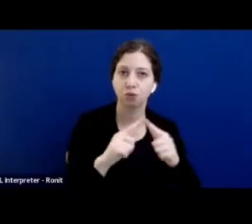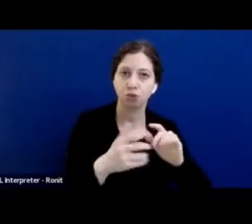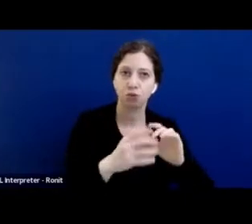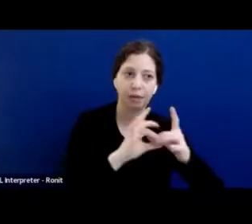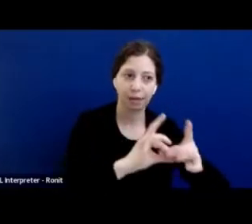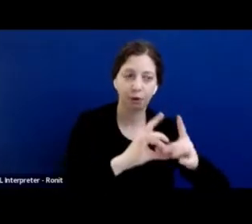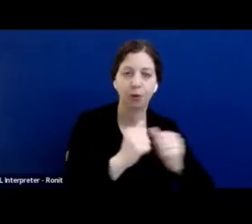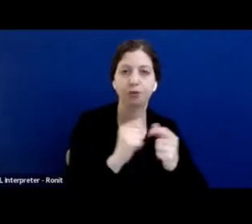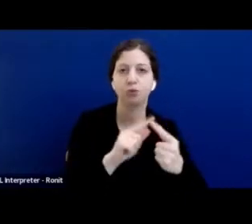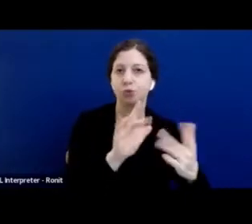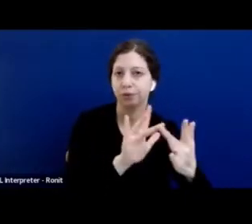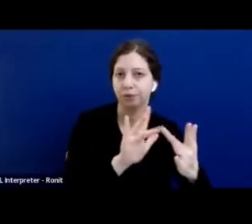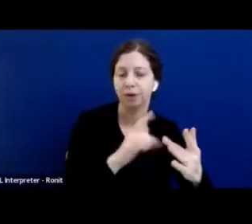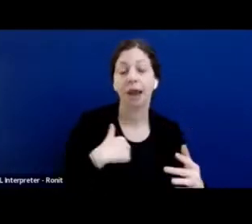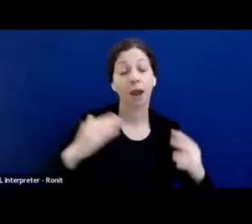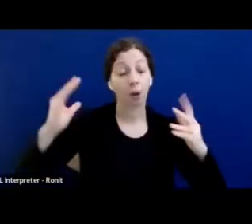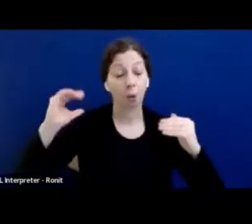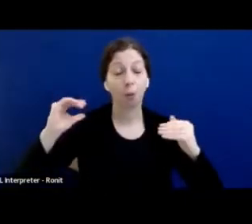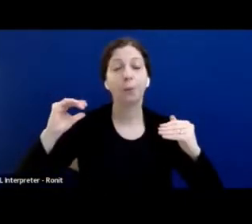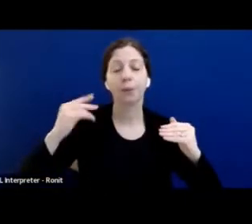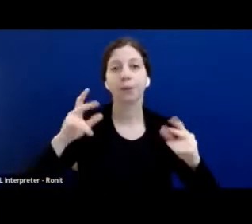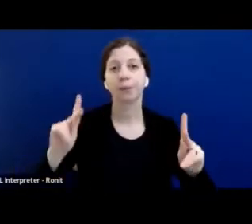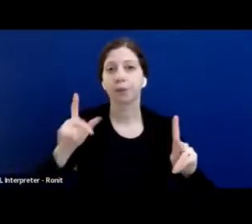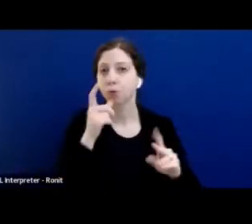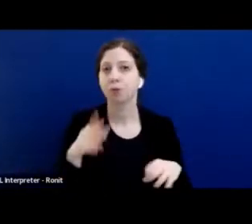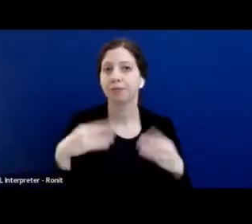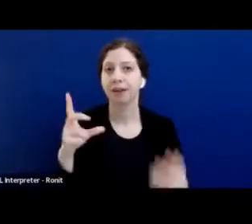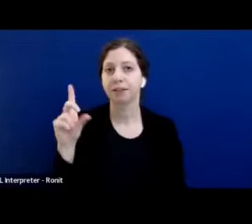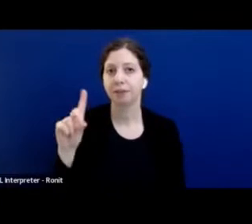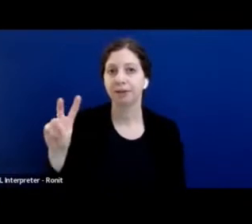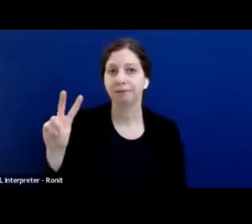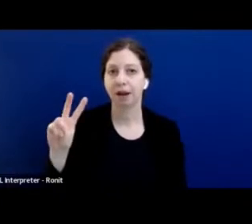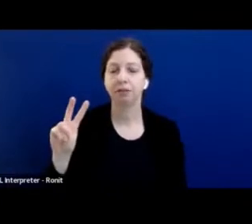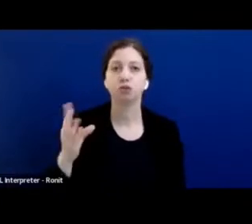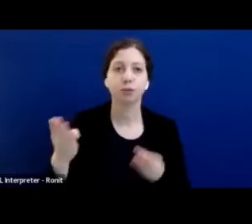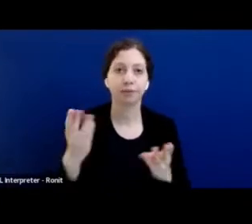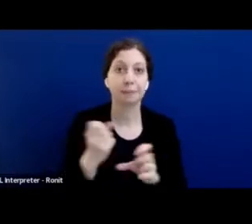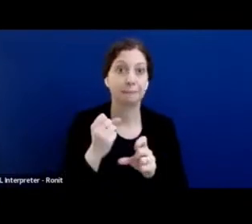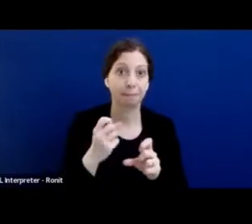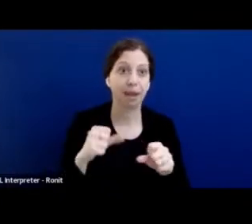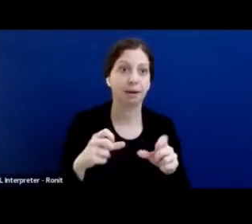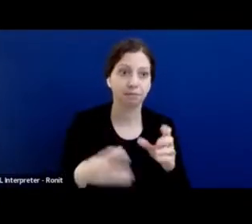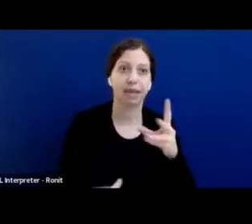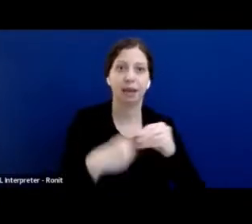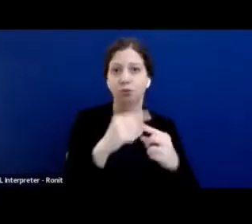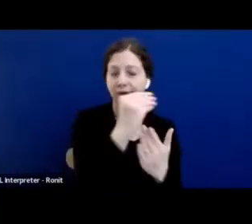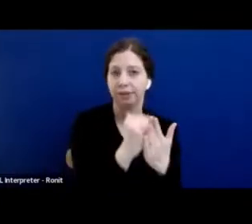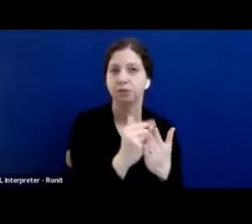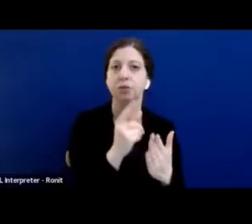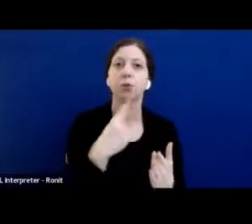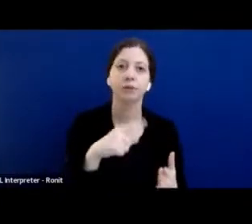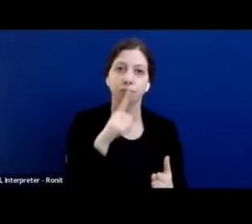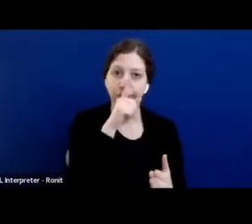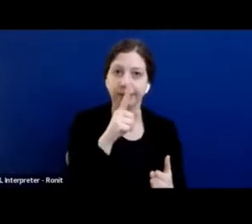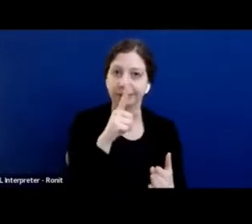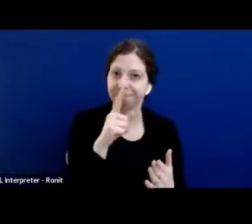out to, I hope that those of us who provide domestic violence services make that list, because we have really, really come to